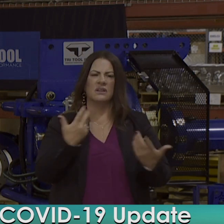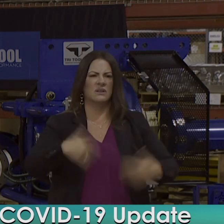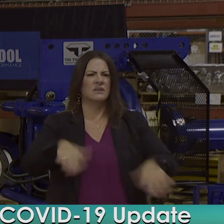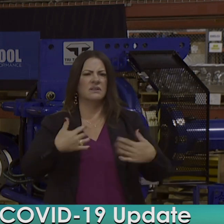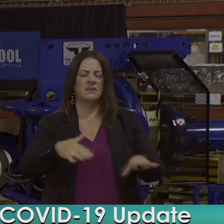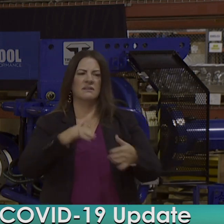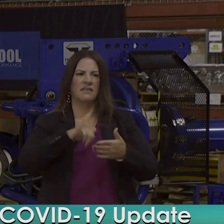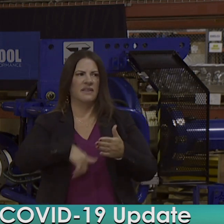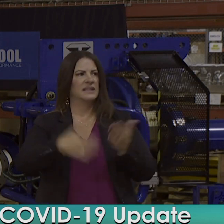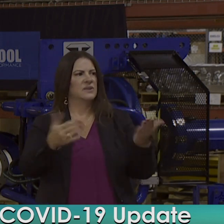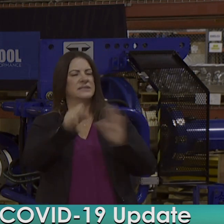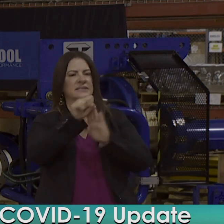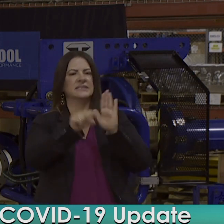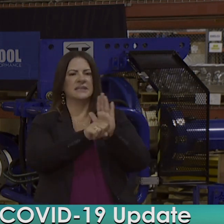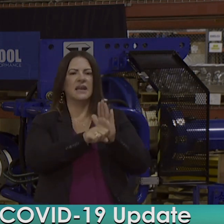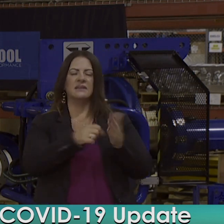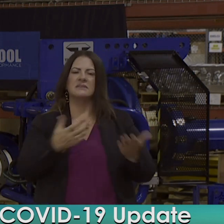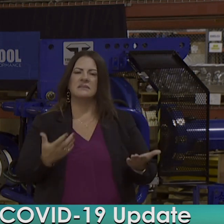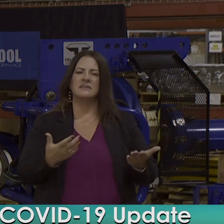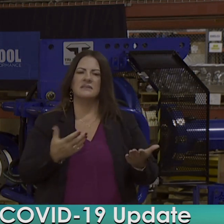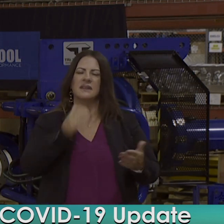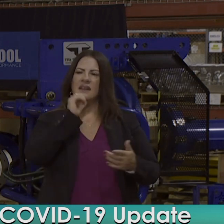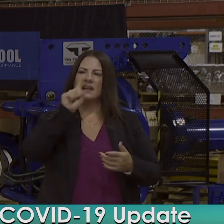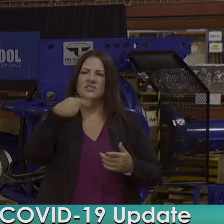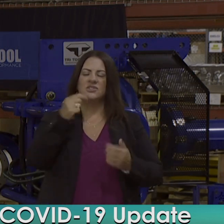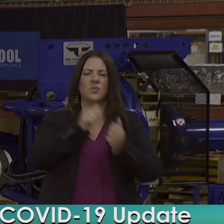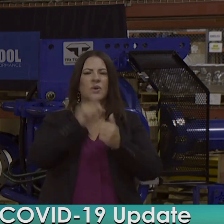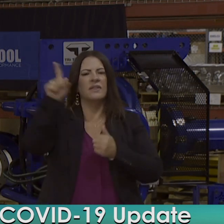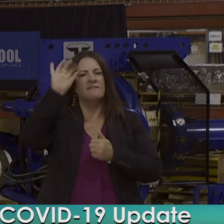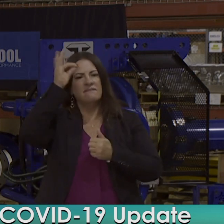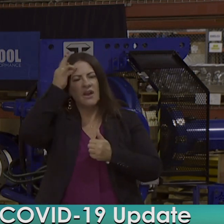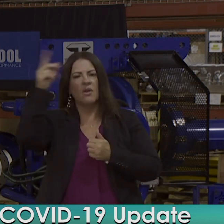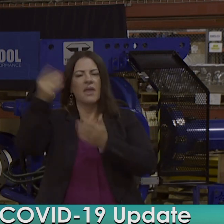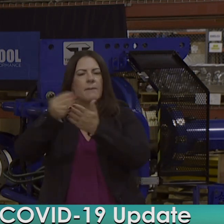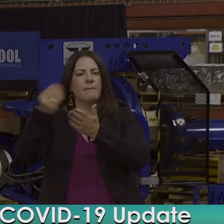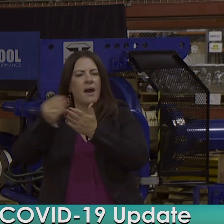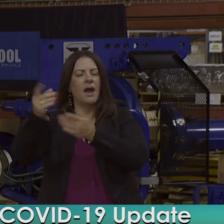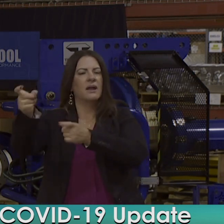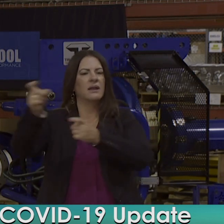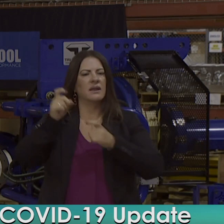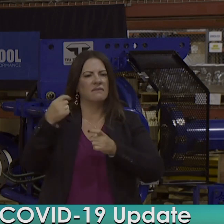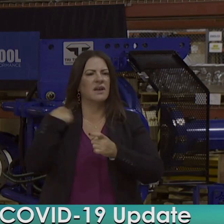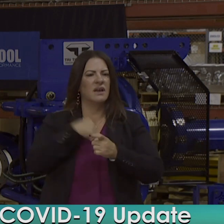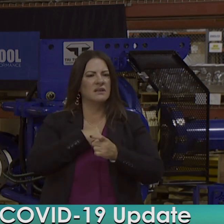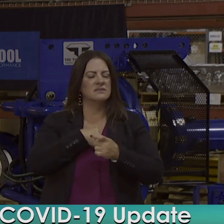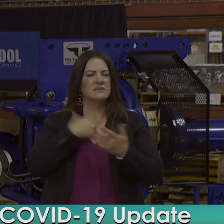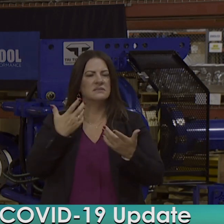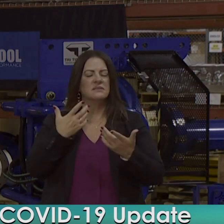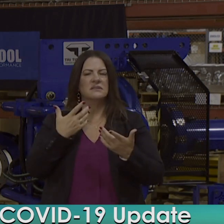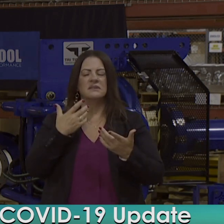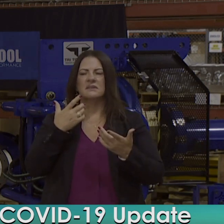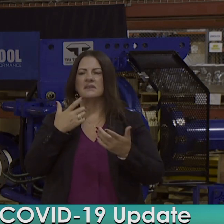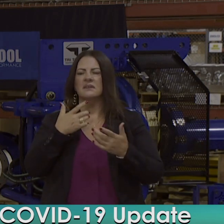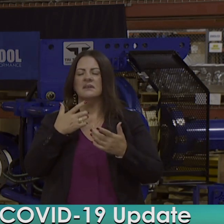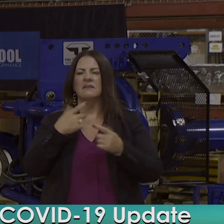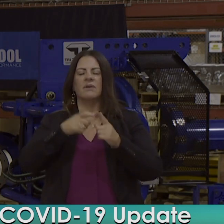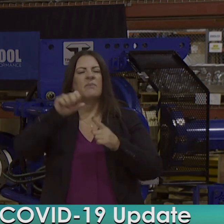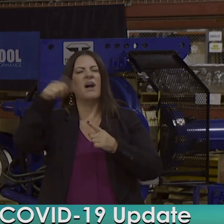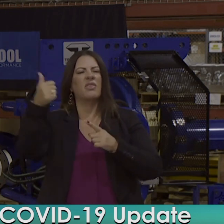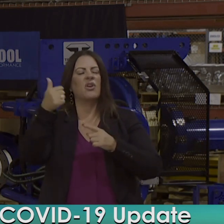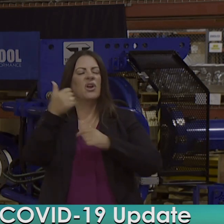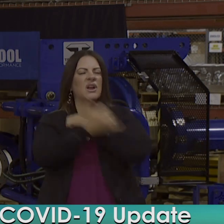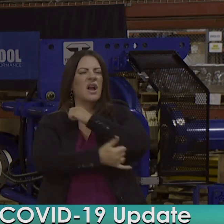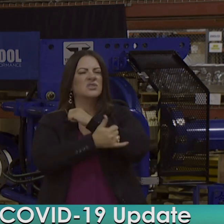the state itself, not just our federal partners, to purchase so much product to get it at volume overseas. This